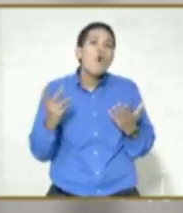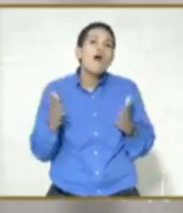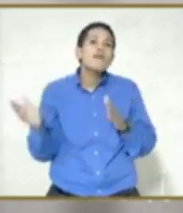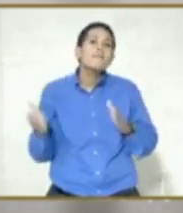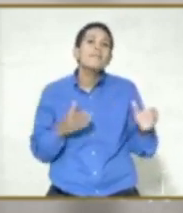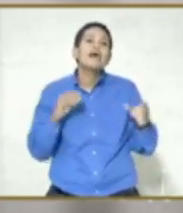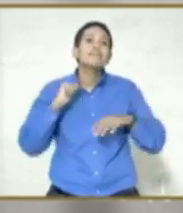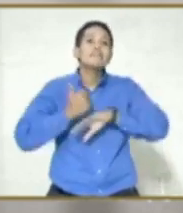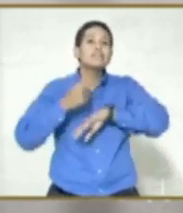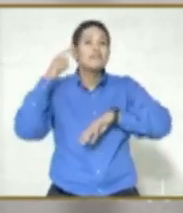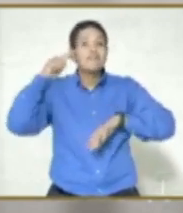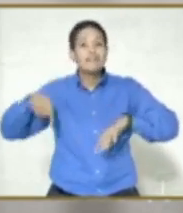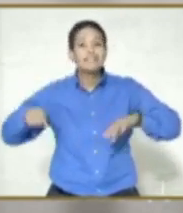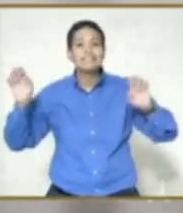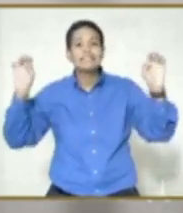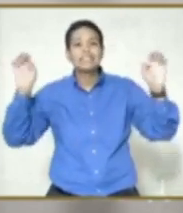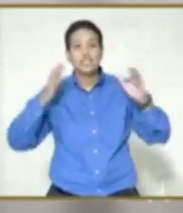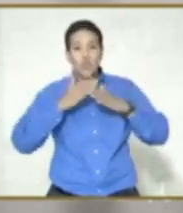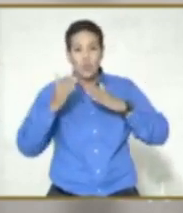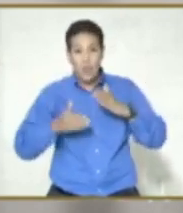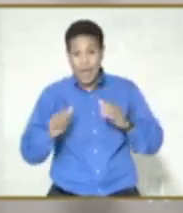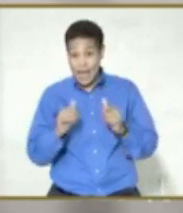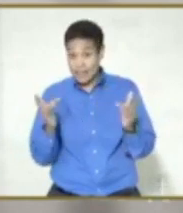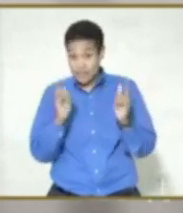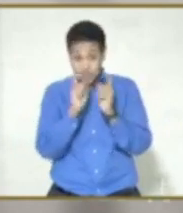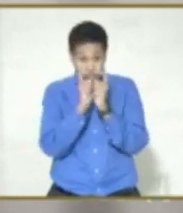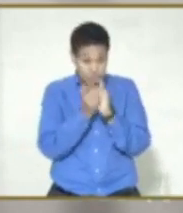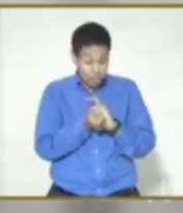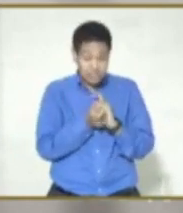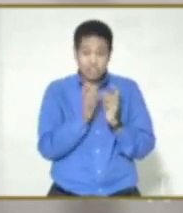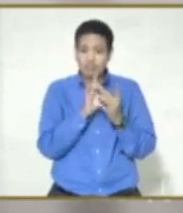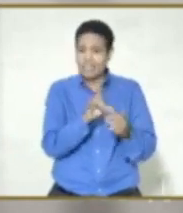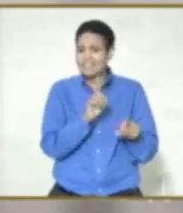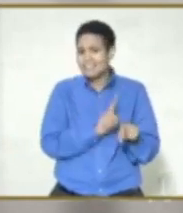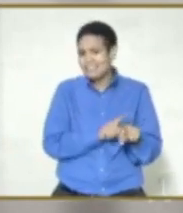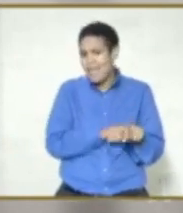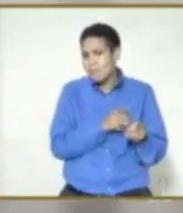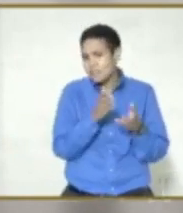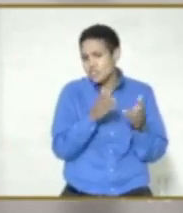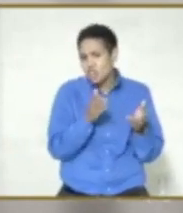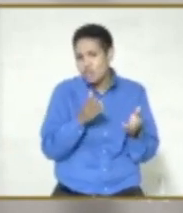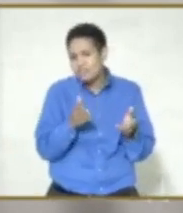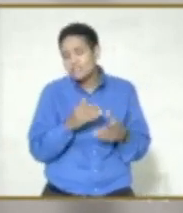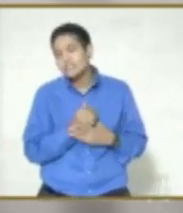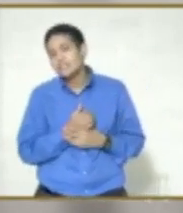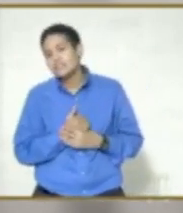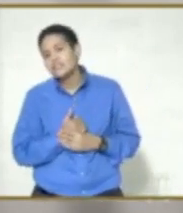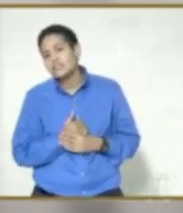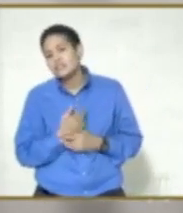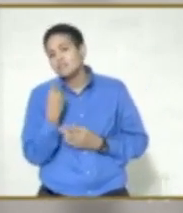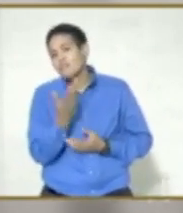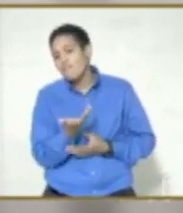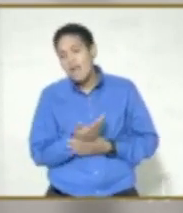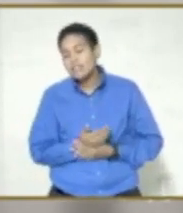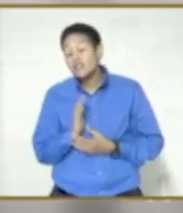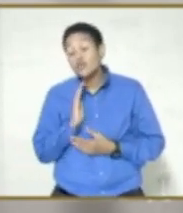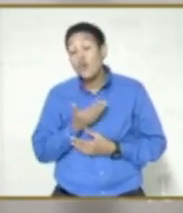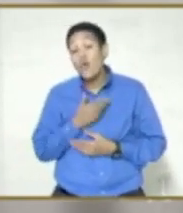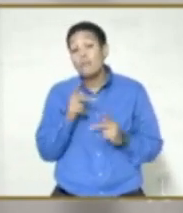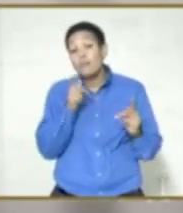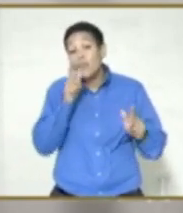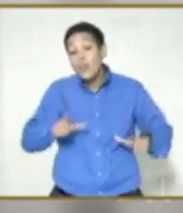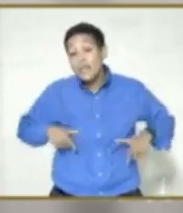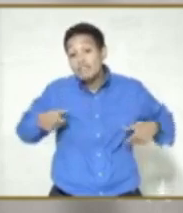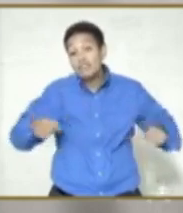weekend? Is anything being changed in terms of time and service being delivered to our homeless